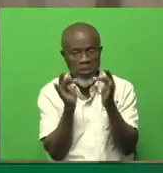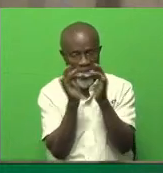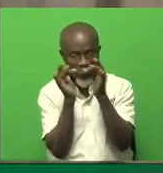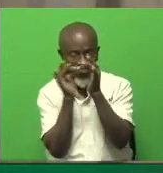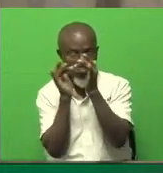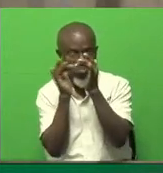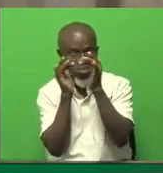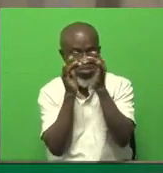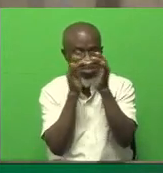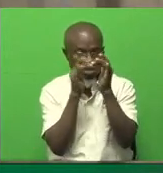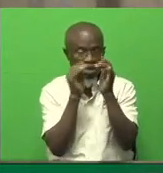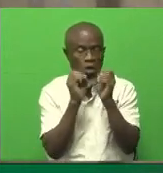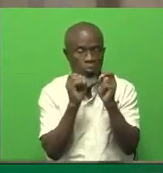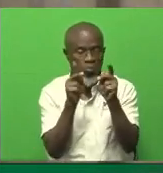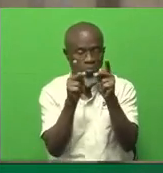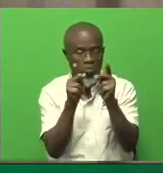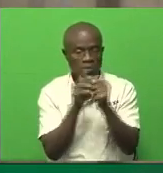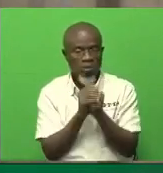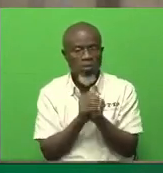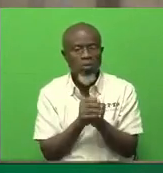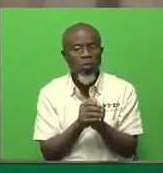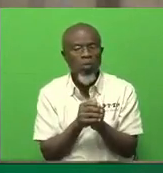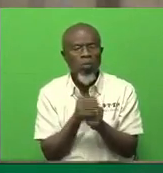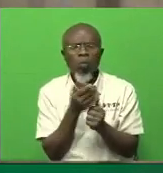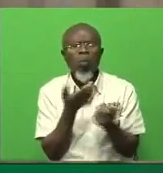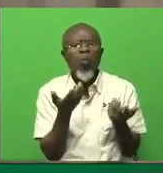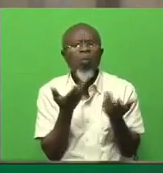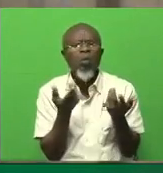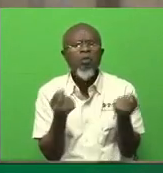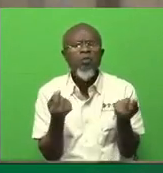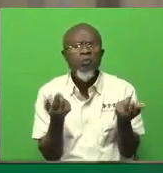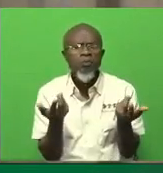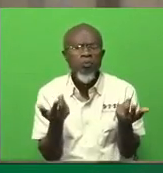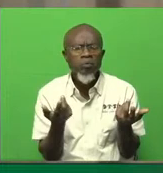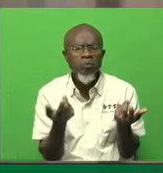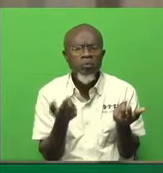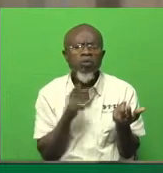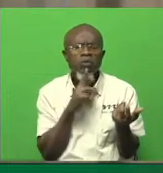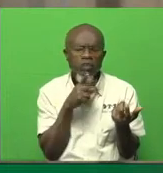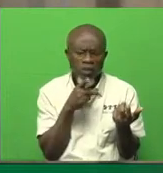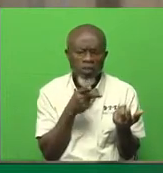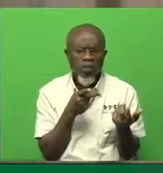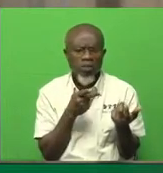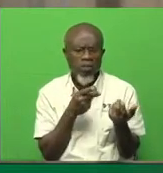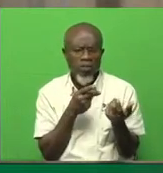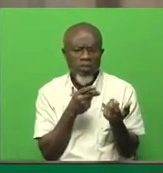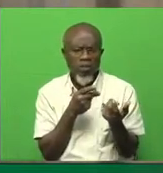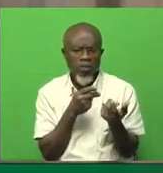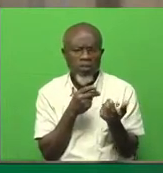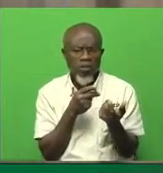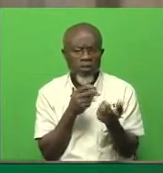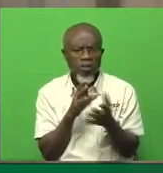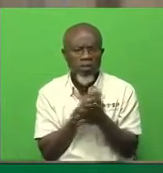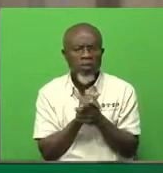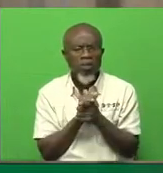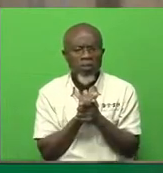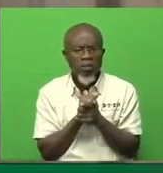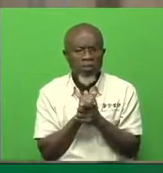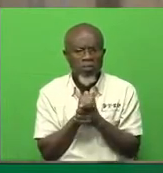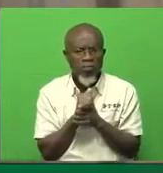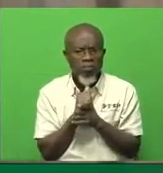what they have done in essence is take a transparent accountable